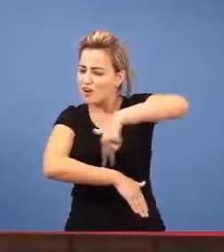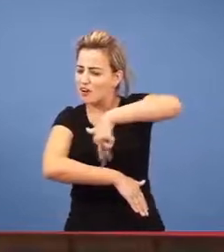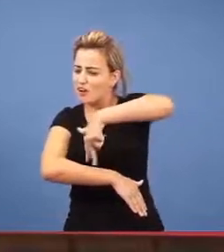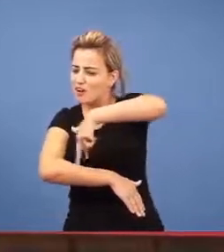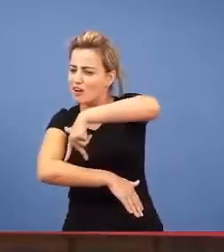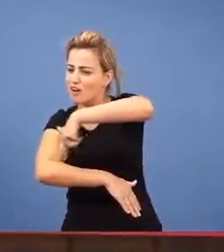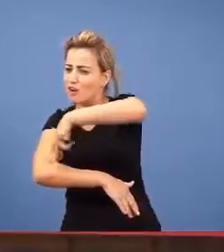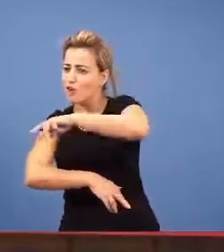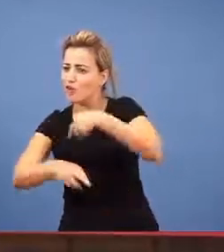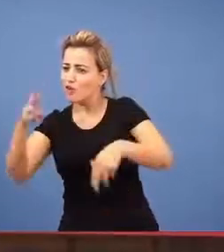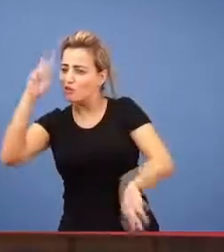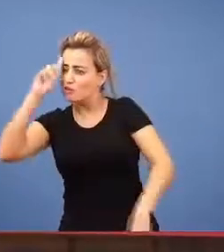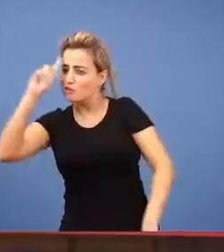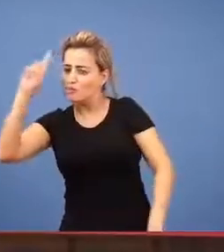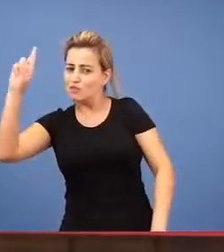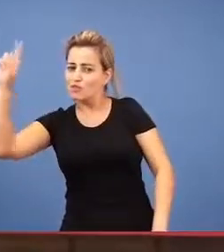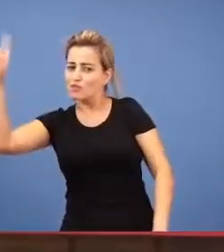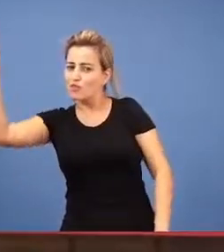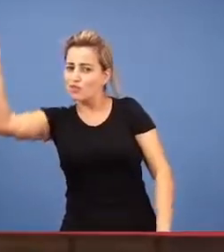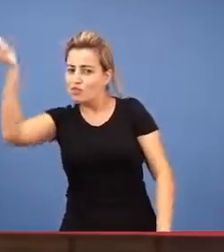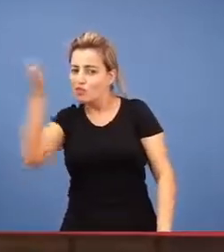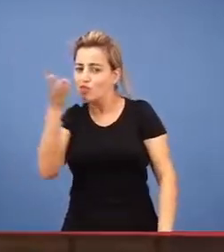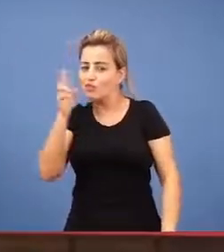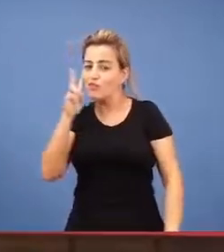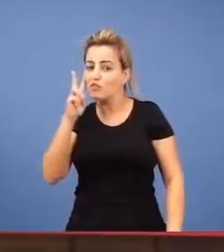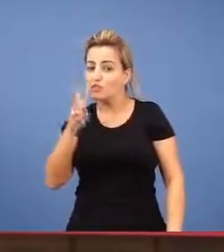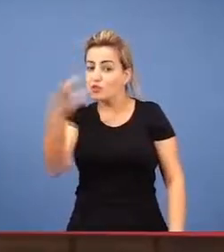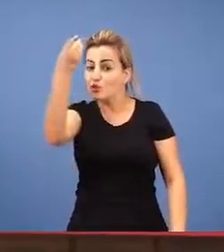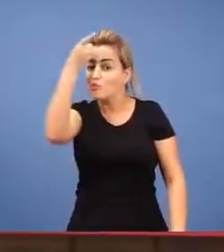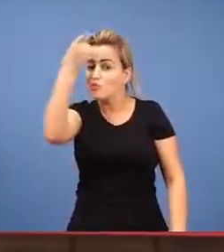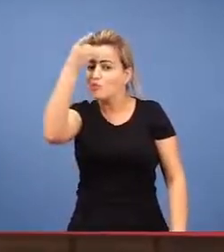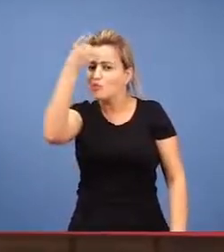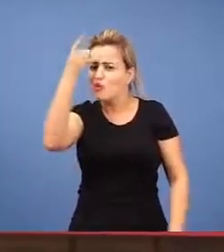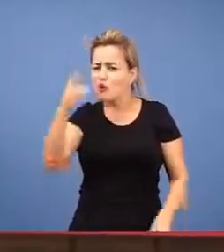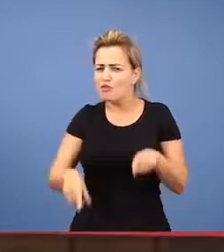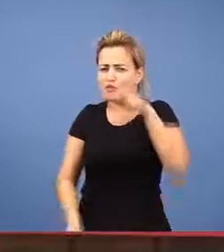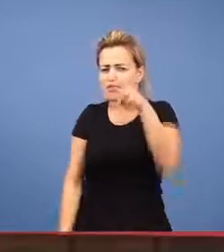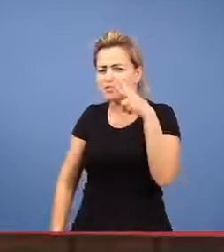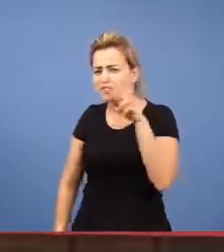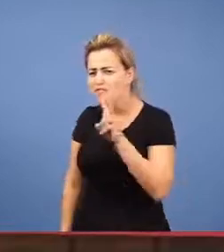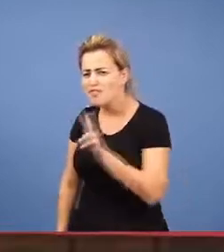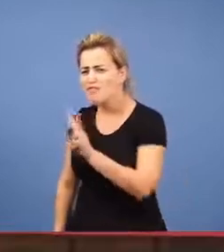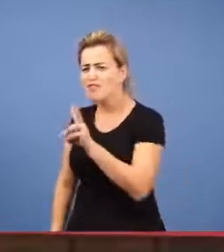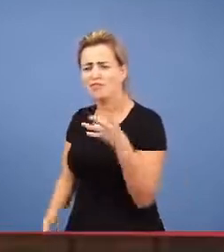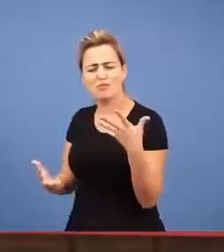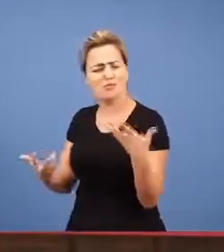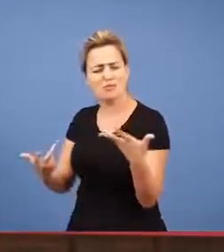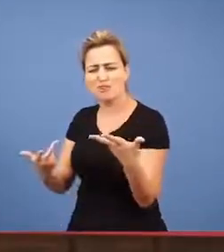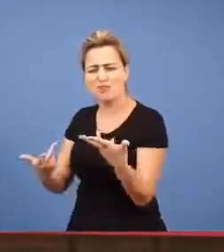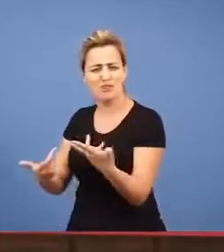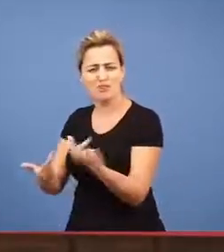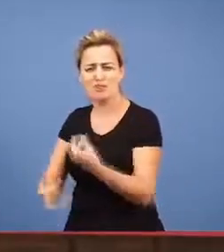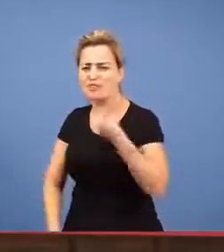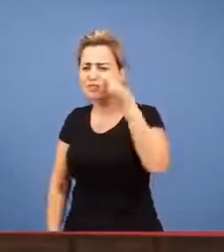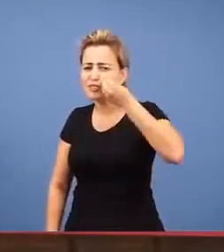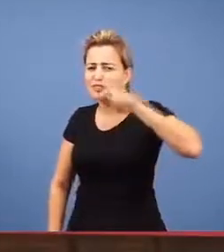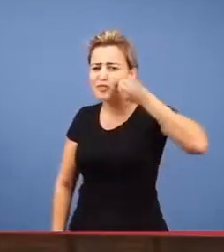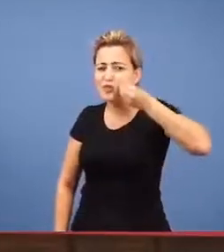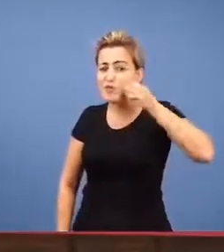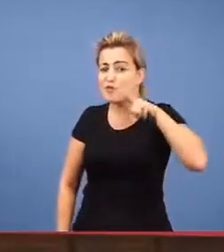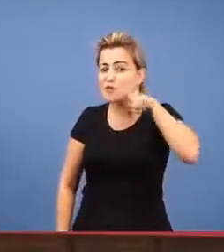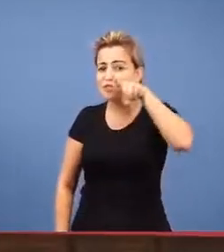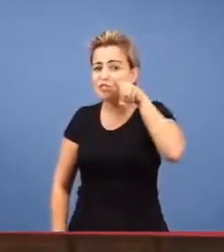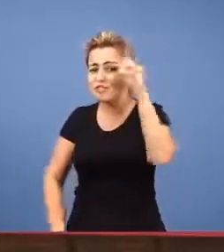the street and the Lord giving you a vision of His presence? Is that something more amazing